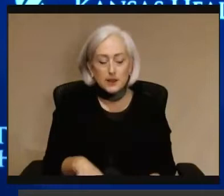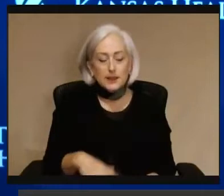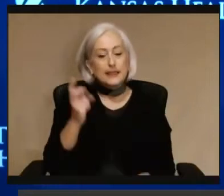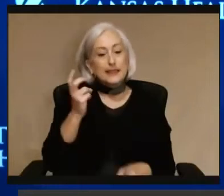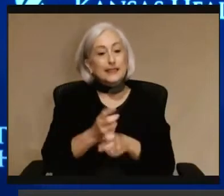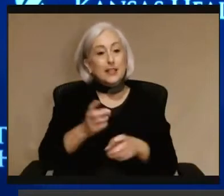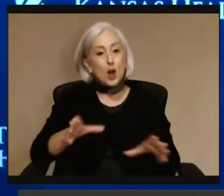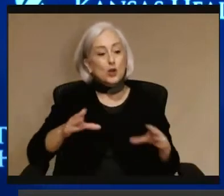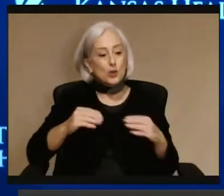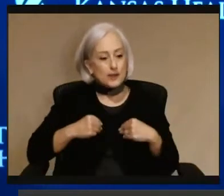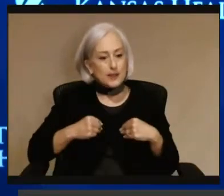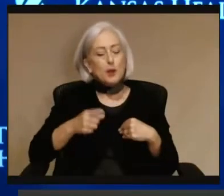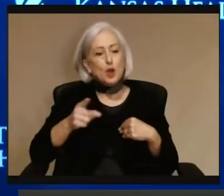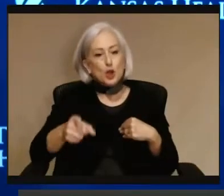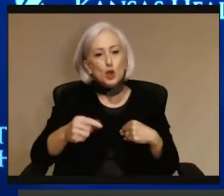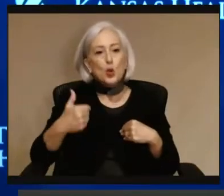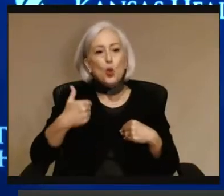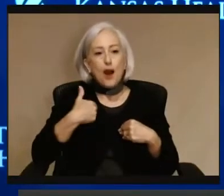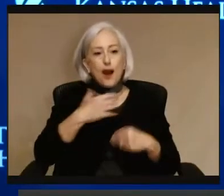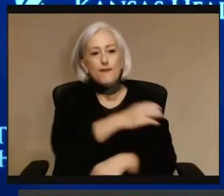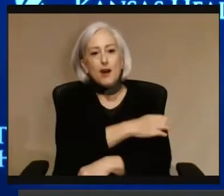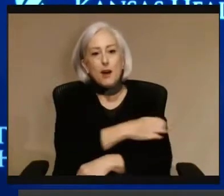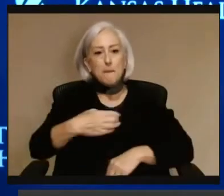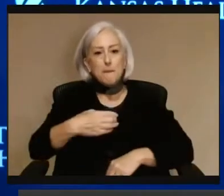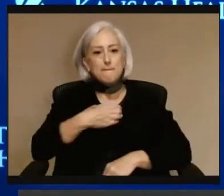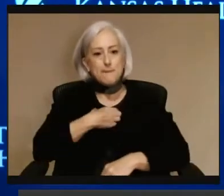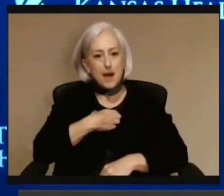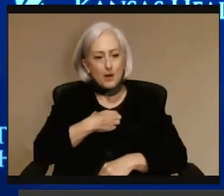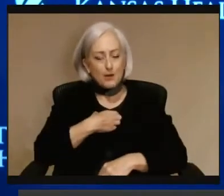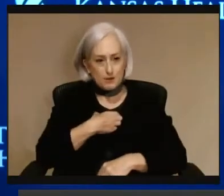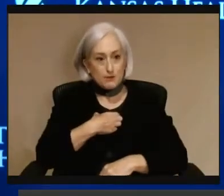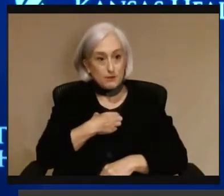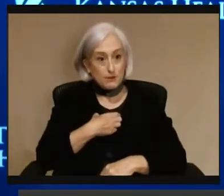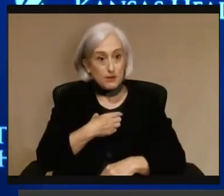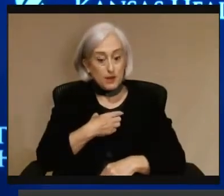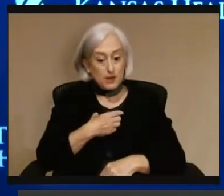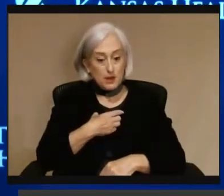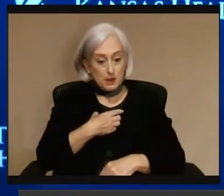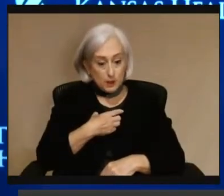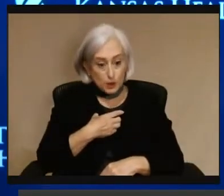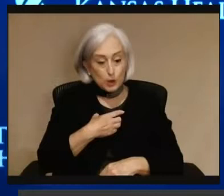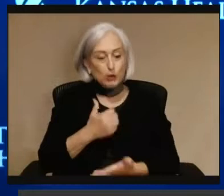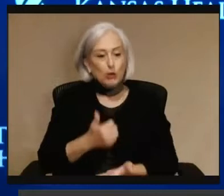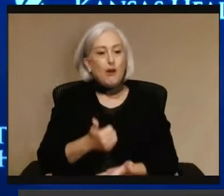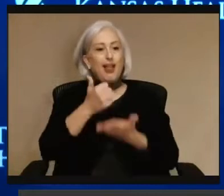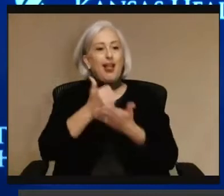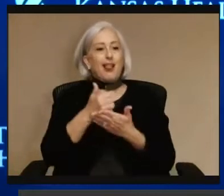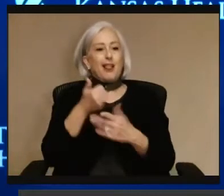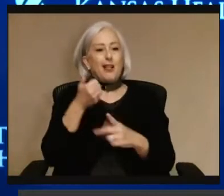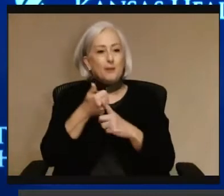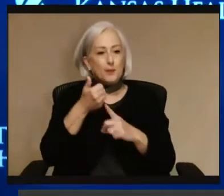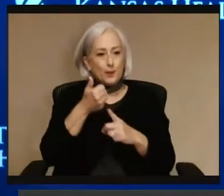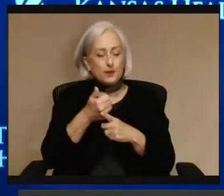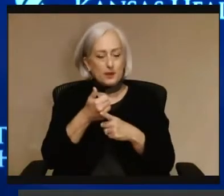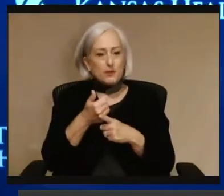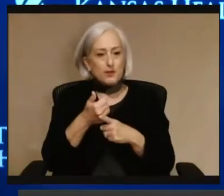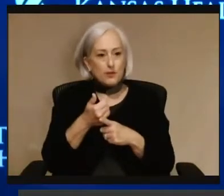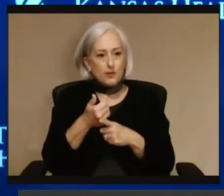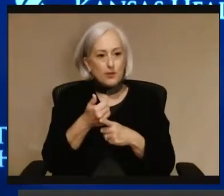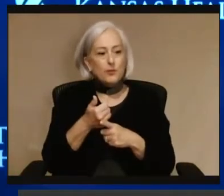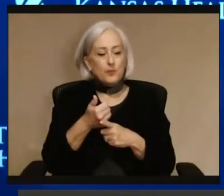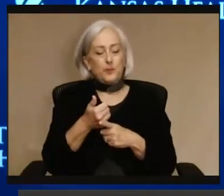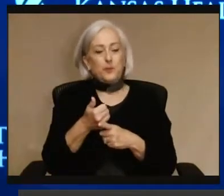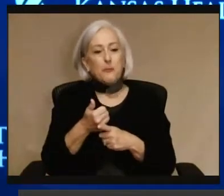have the power within ourselves to at least to hedge our bets substantially in terms of a